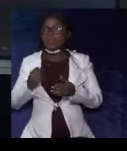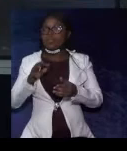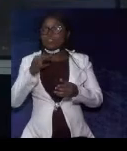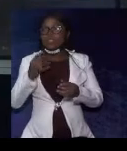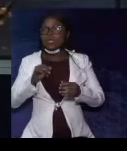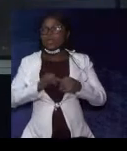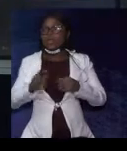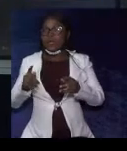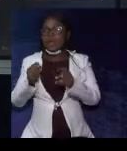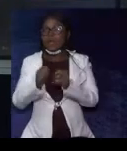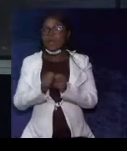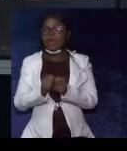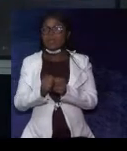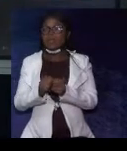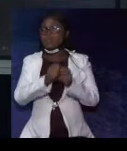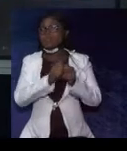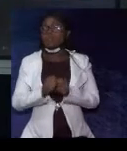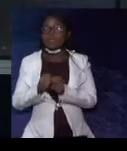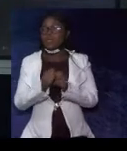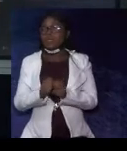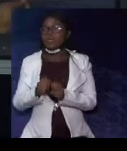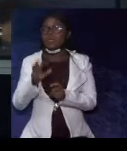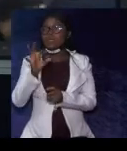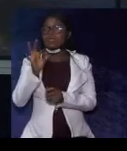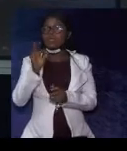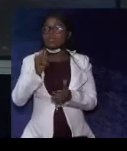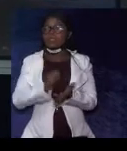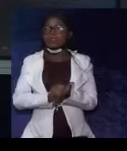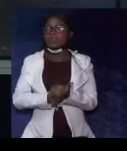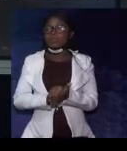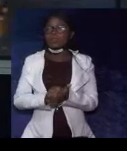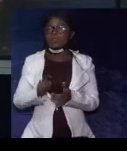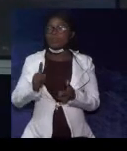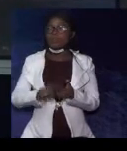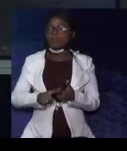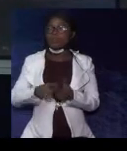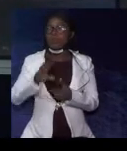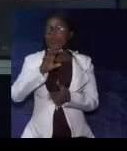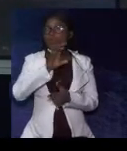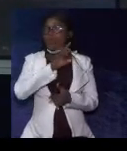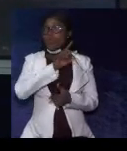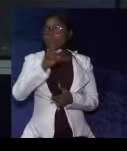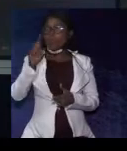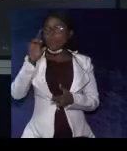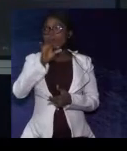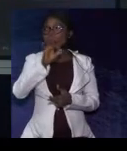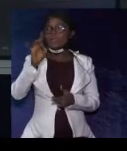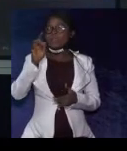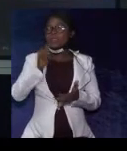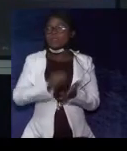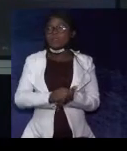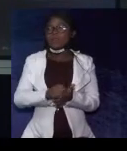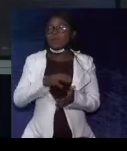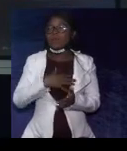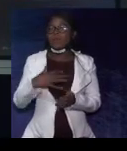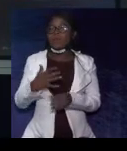in this case, if I add these two together, 90,000 plus 180,000, I will get